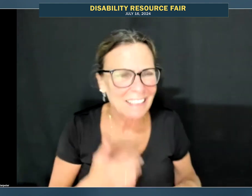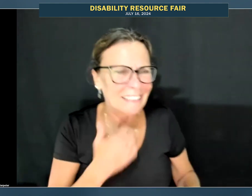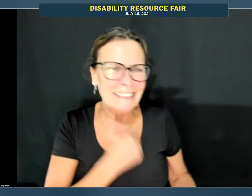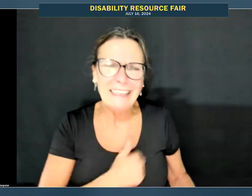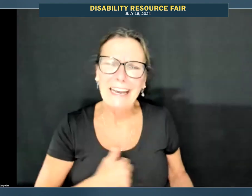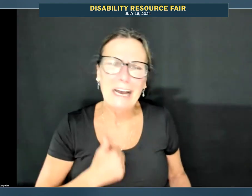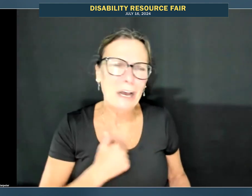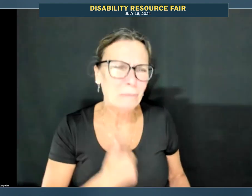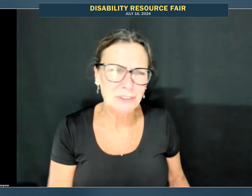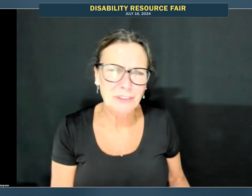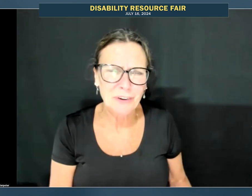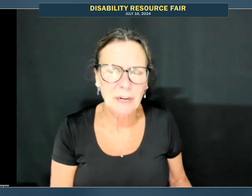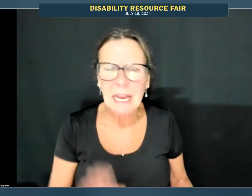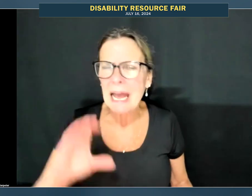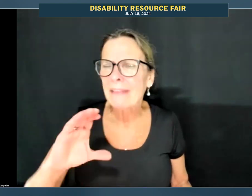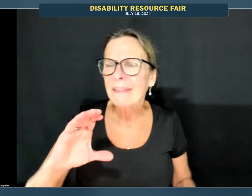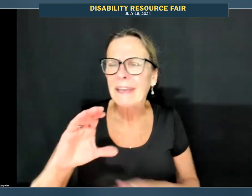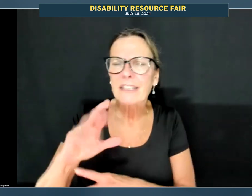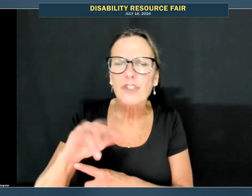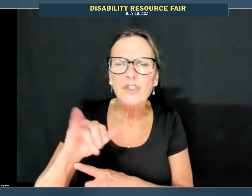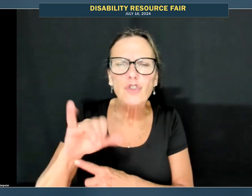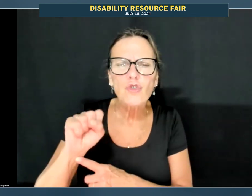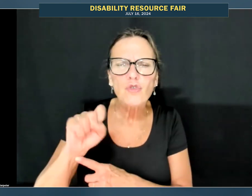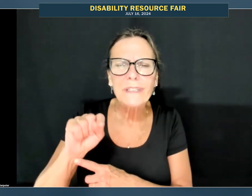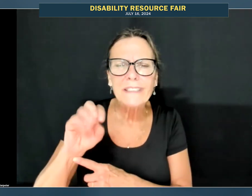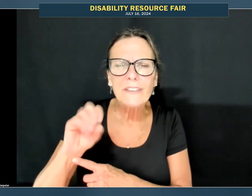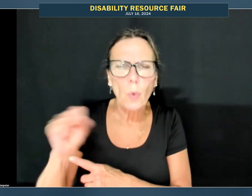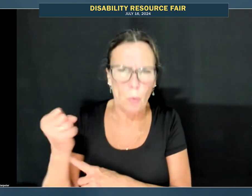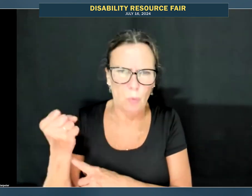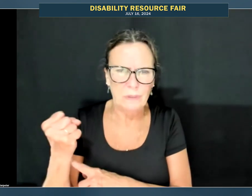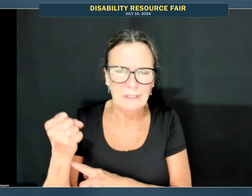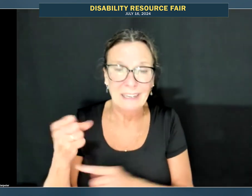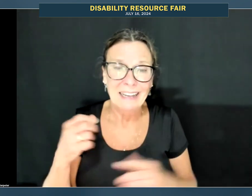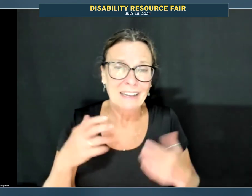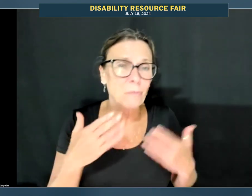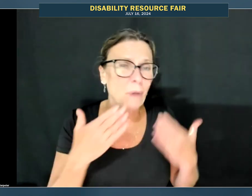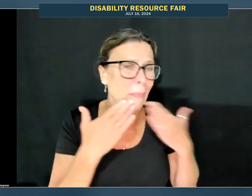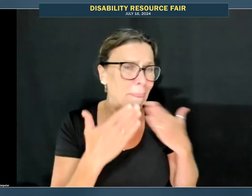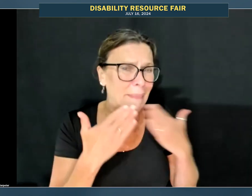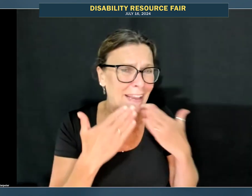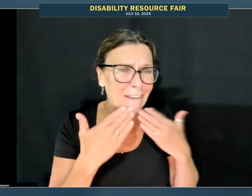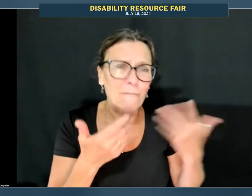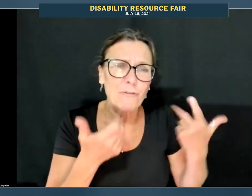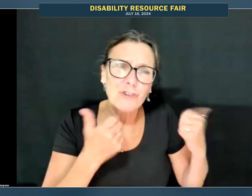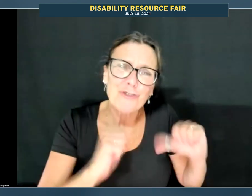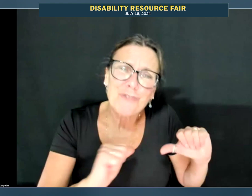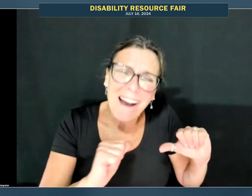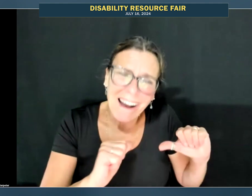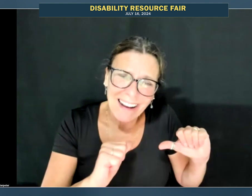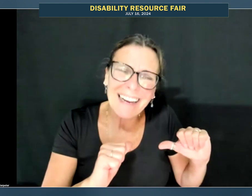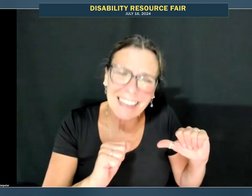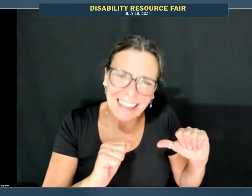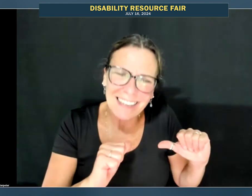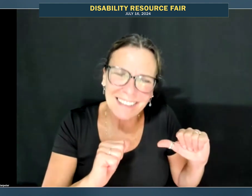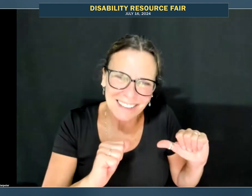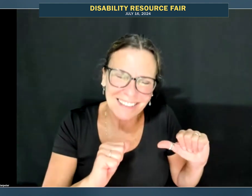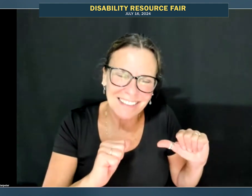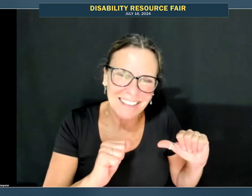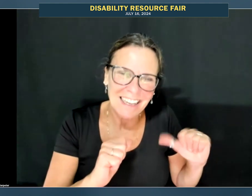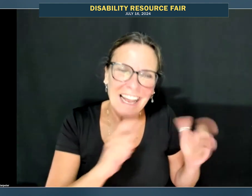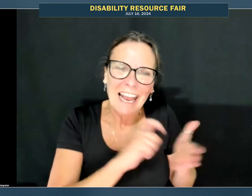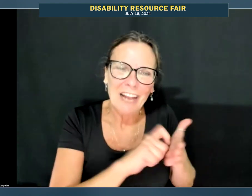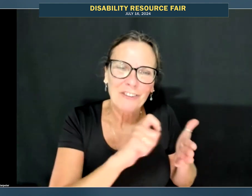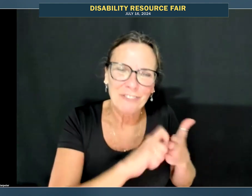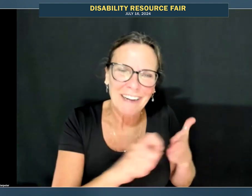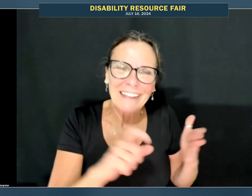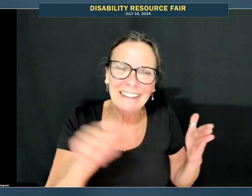Christos. Yeah. Well, thank you to Christos for writing for being the author of the ADA